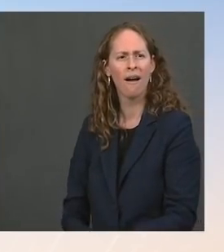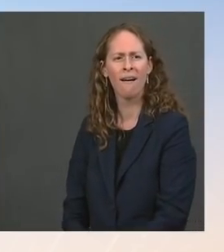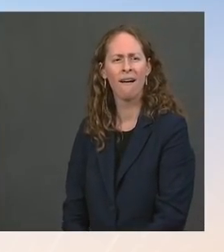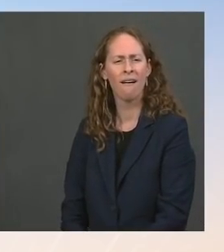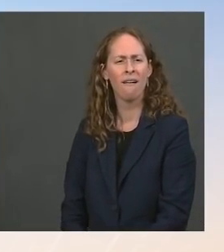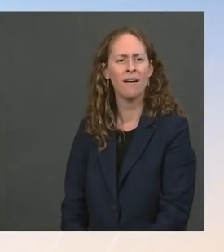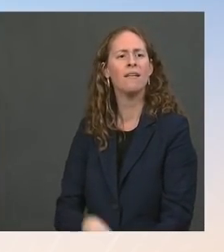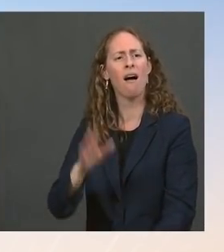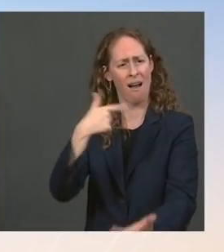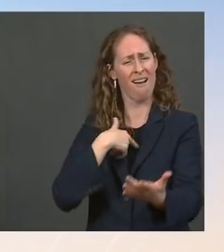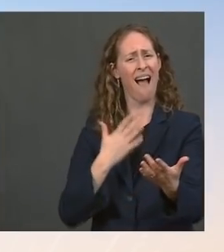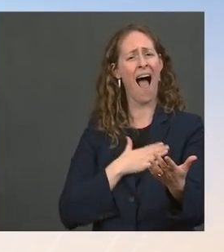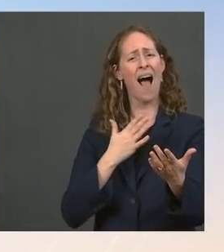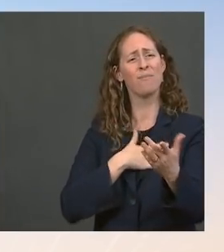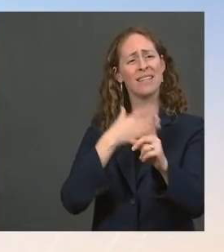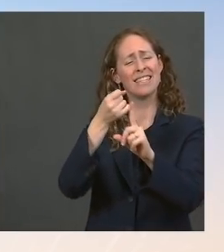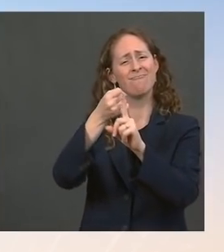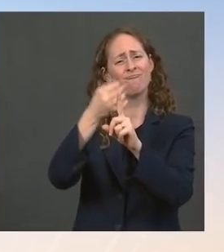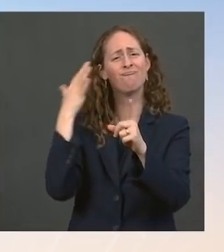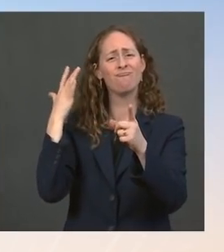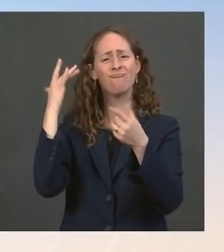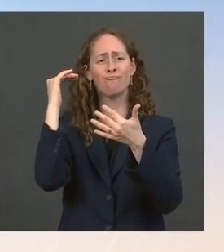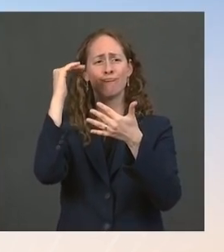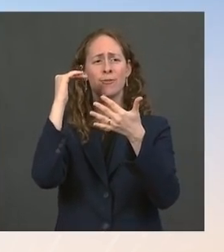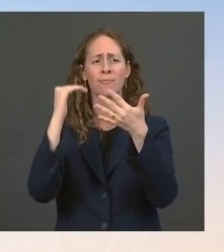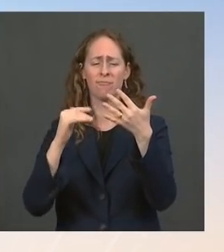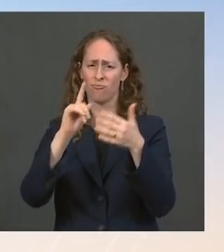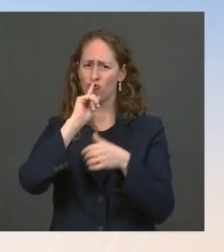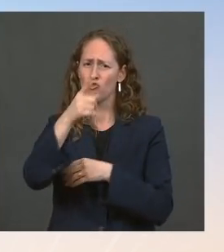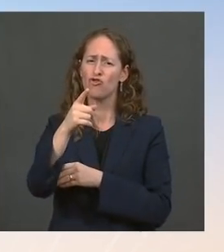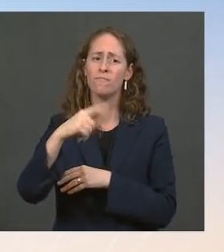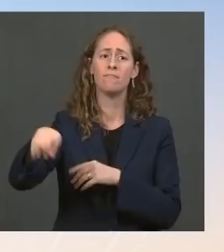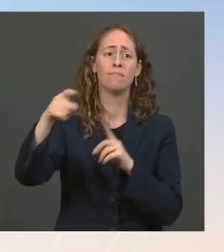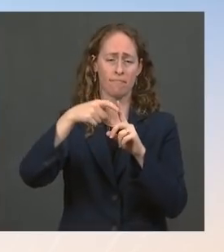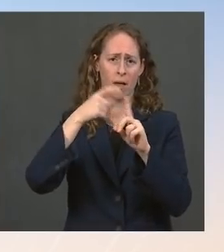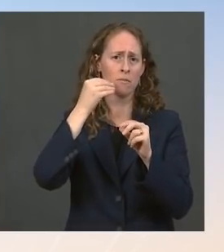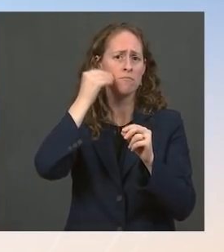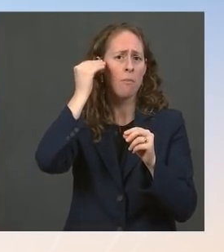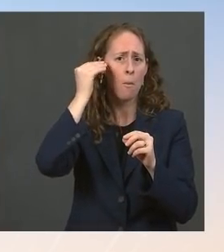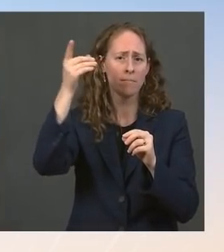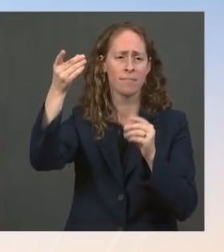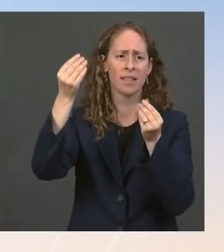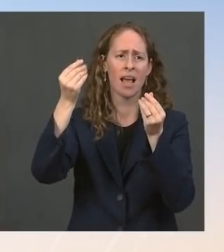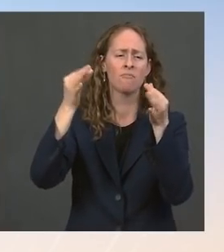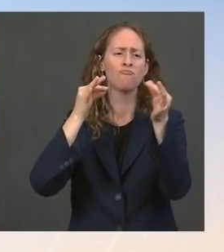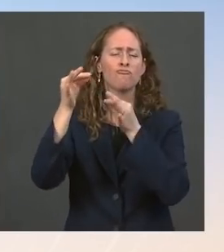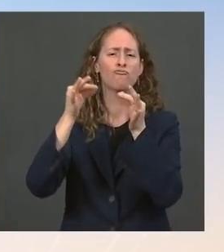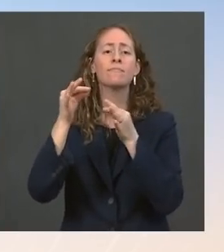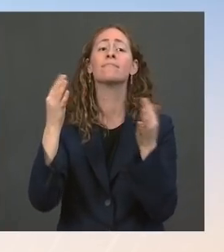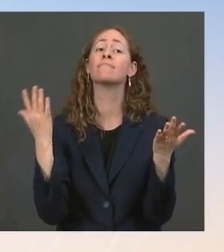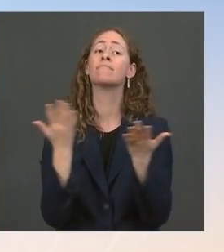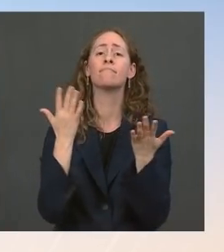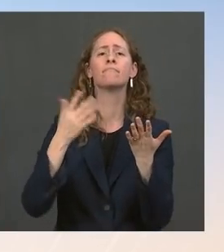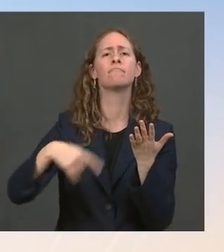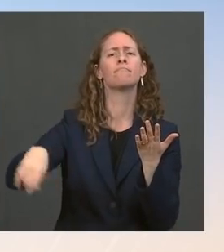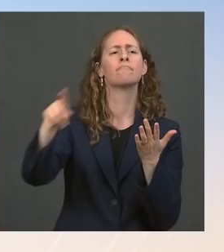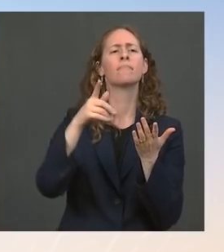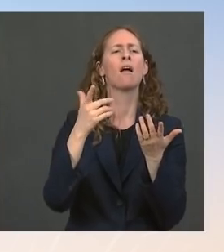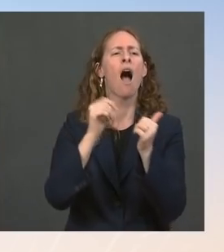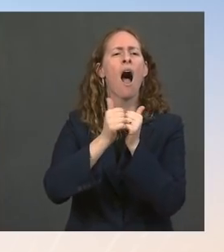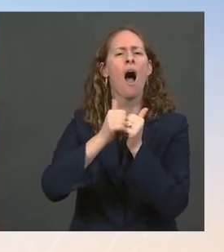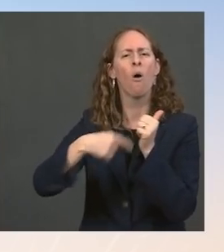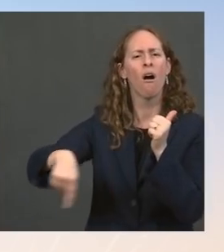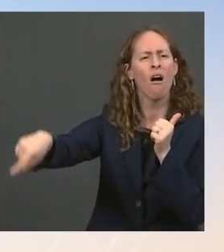you, if helpful, from the Department of Homeland Security. Okay, and when you talk about how some of these people are being placed in